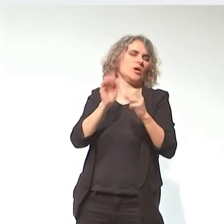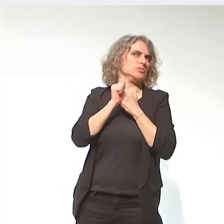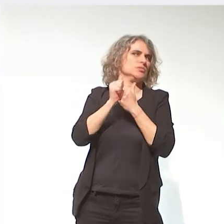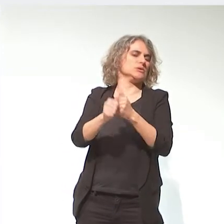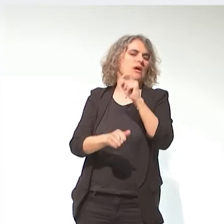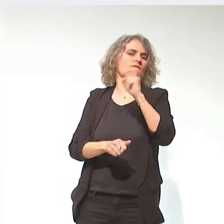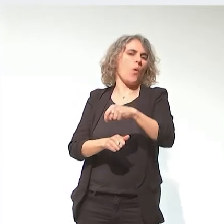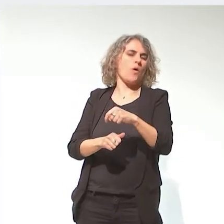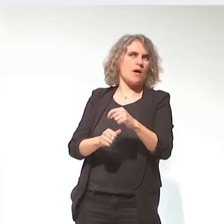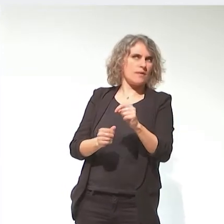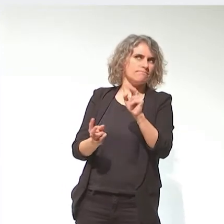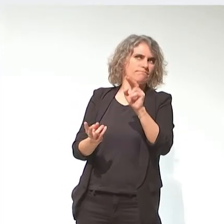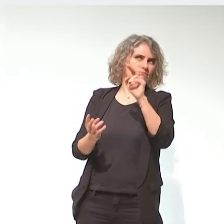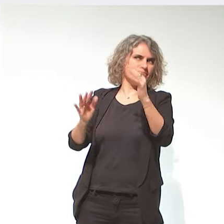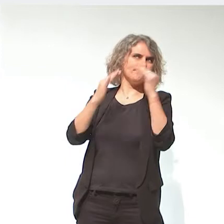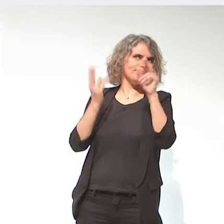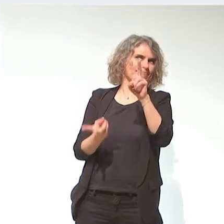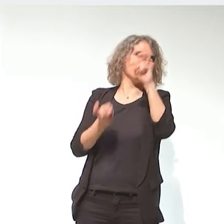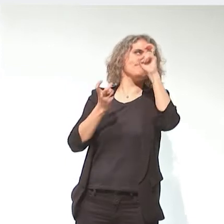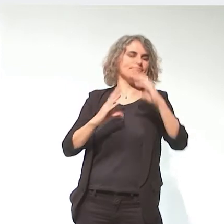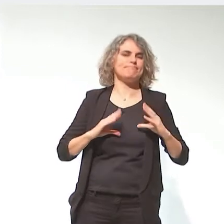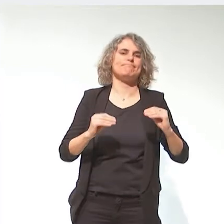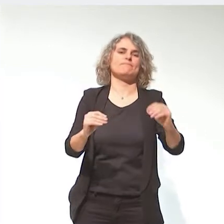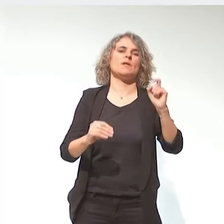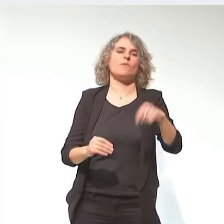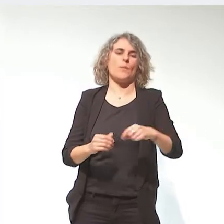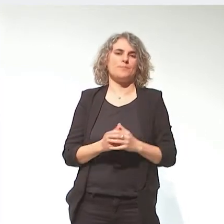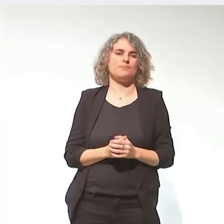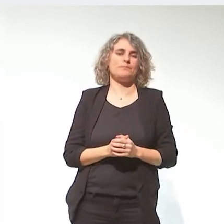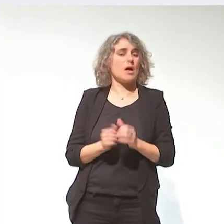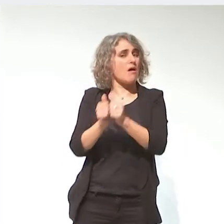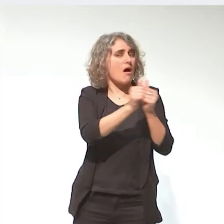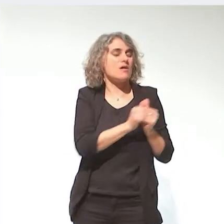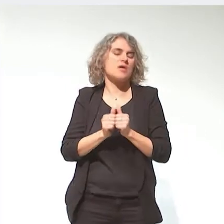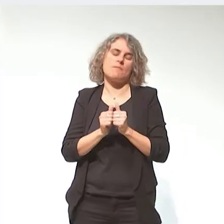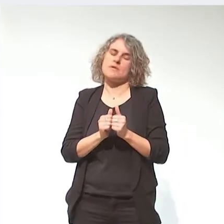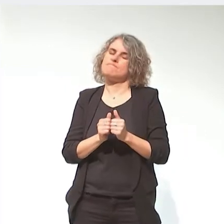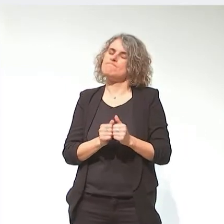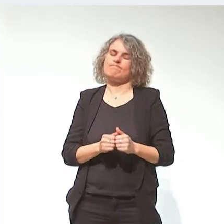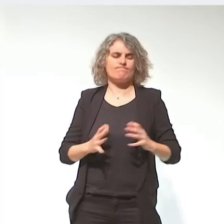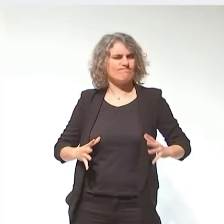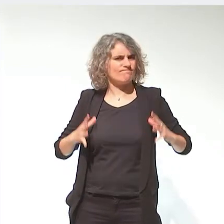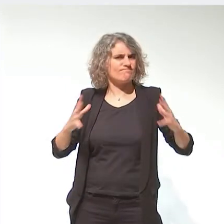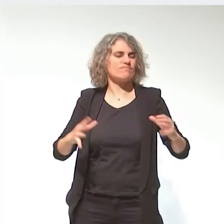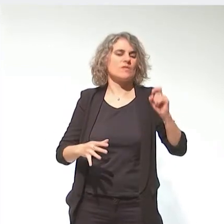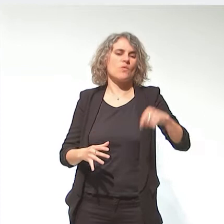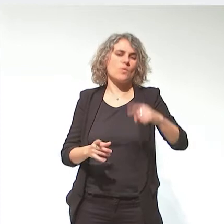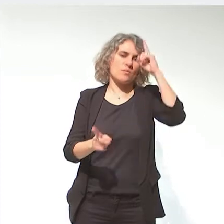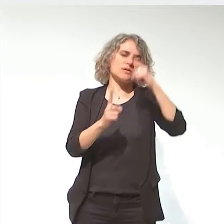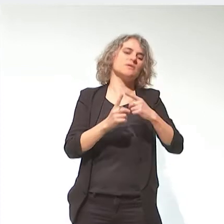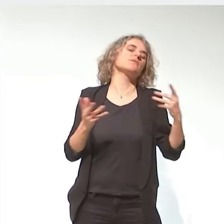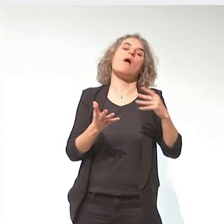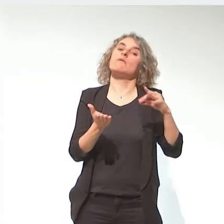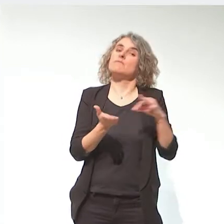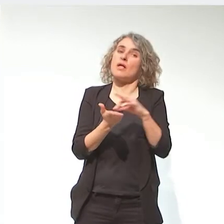joint commitment will be essential to make the strategy a success and create